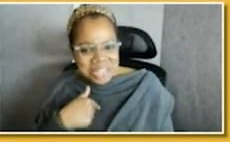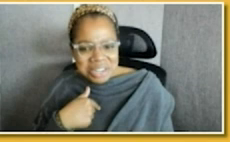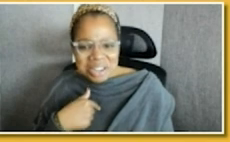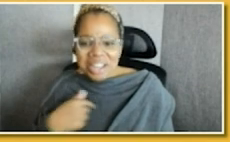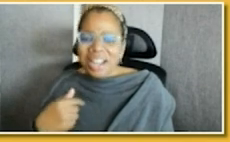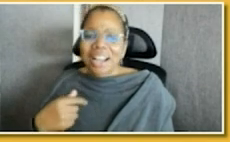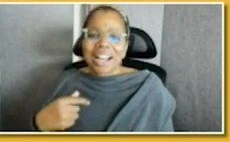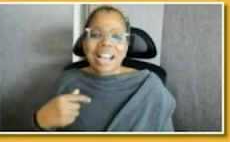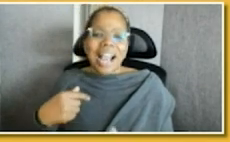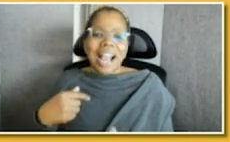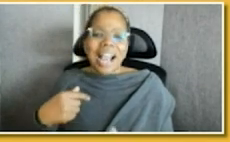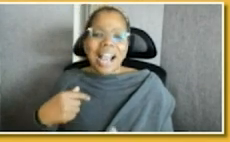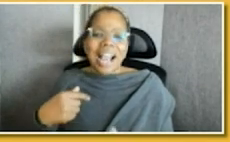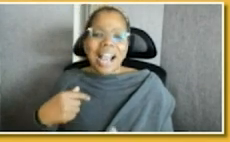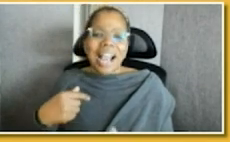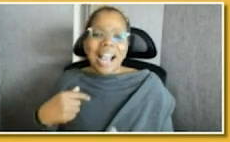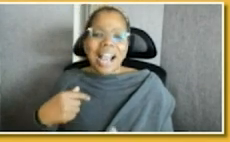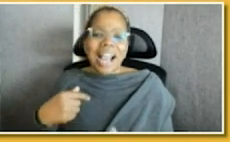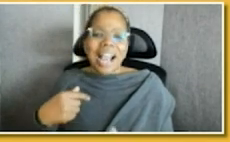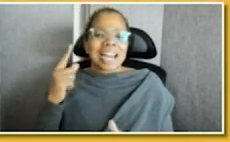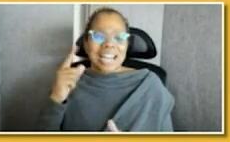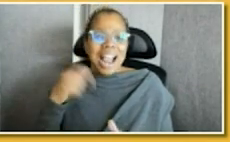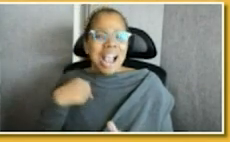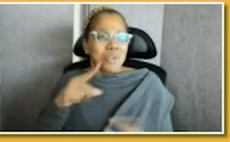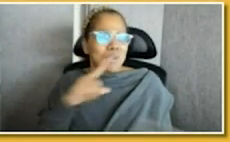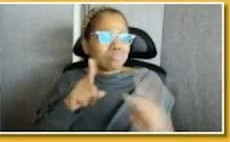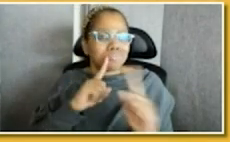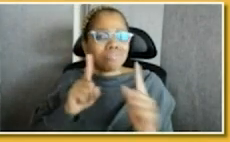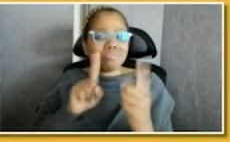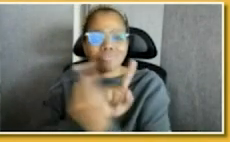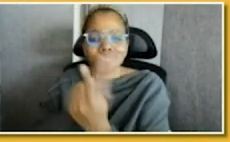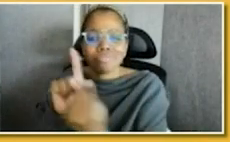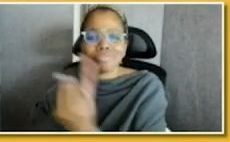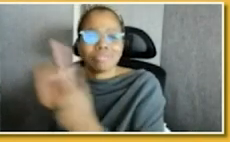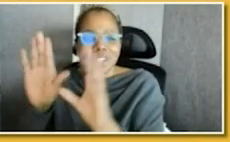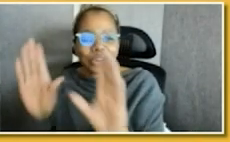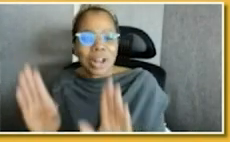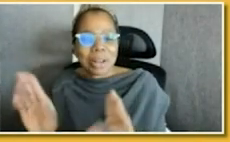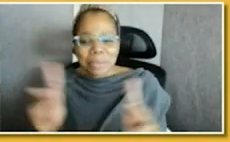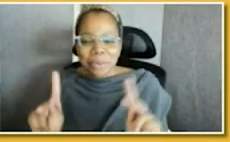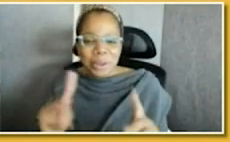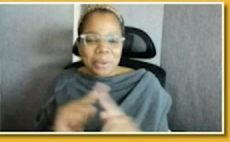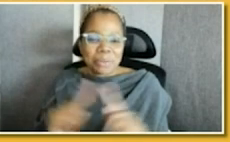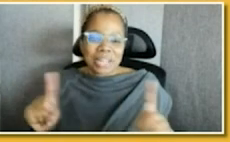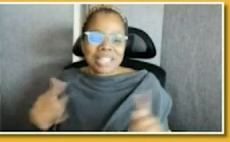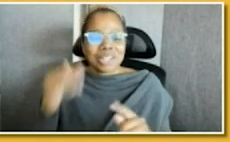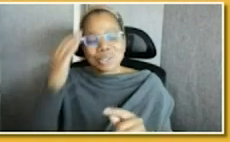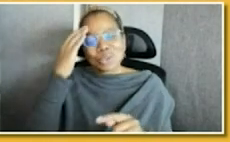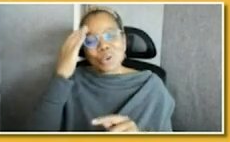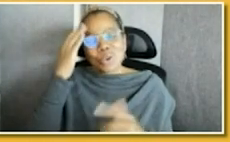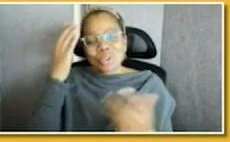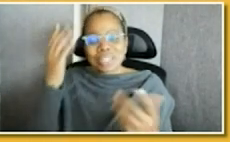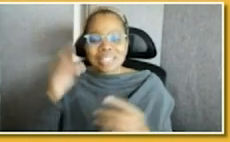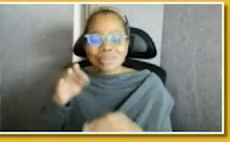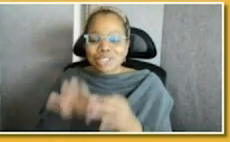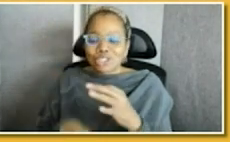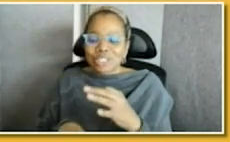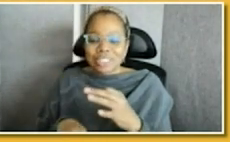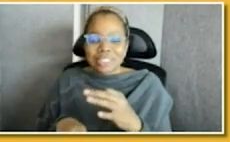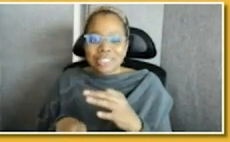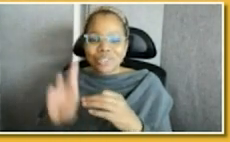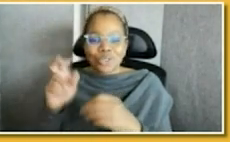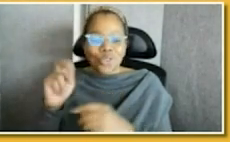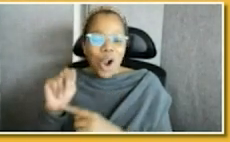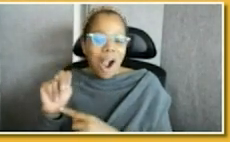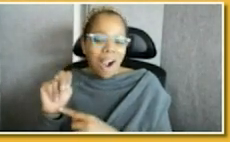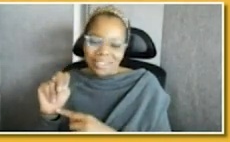and I'm going to get to interview and meet all these people. But you know, it was just Ron being Ron, because it